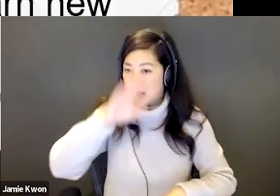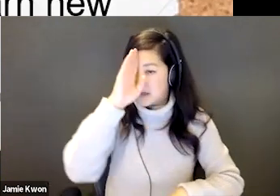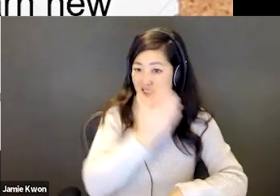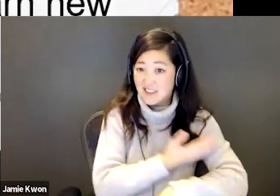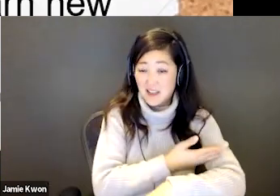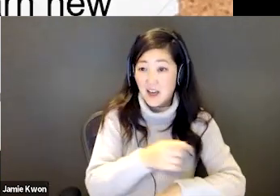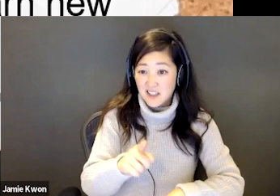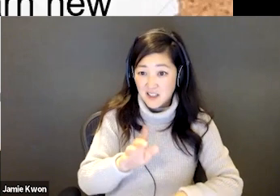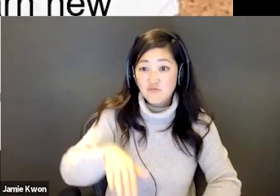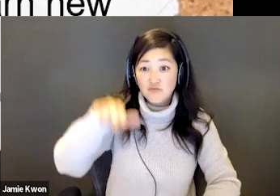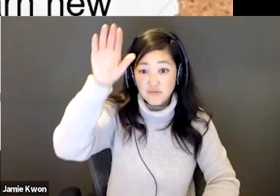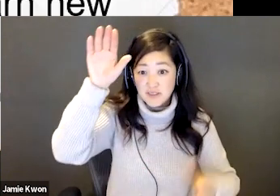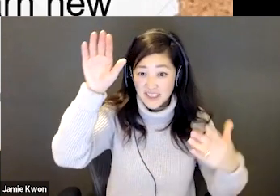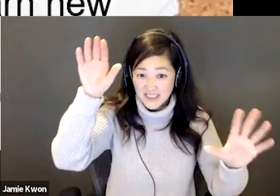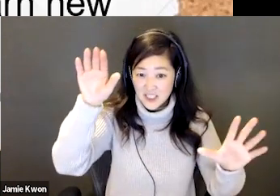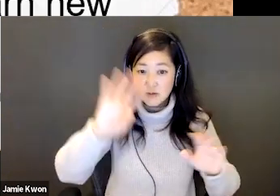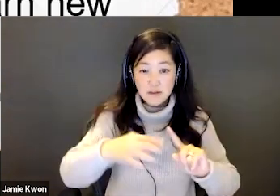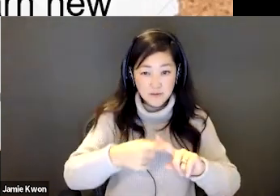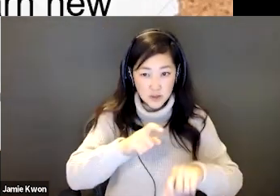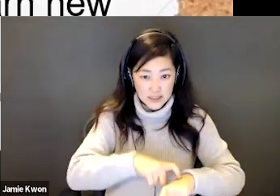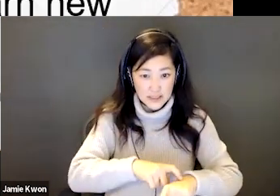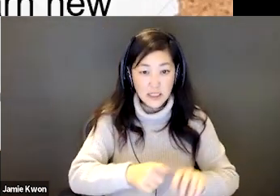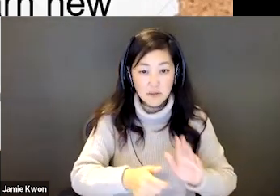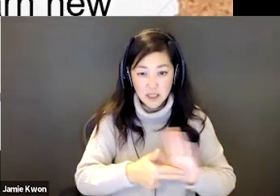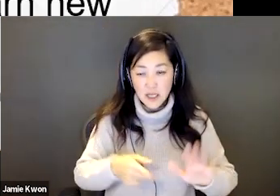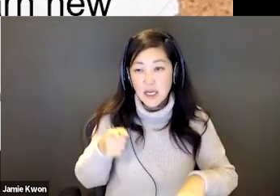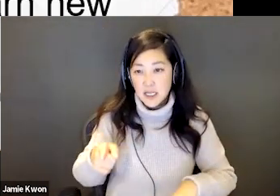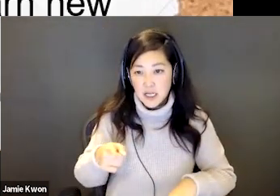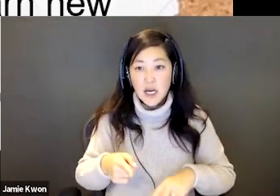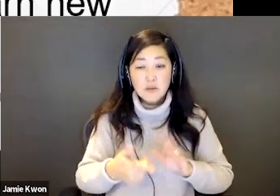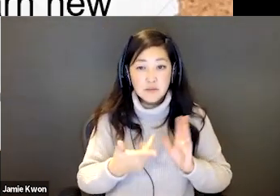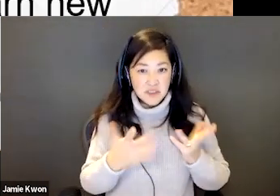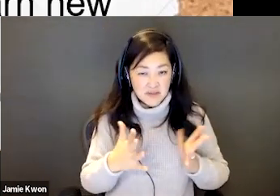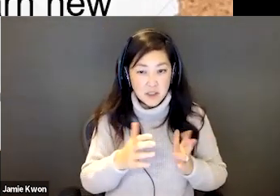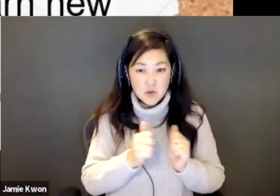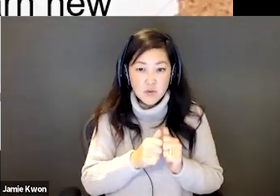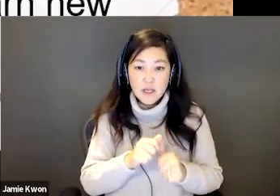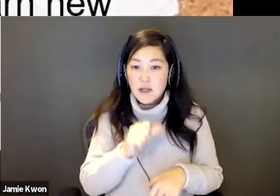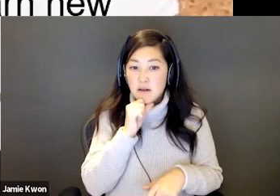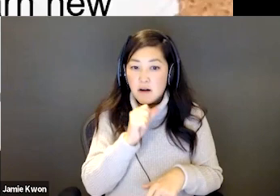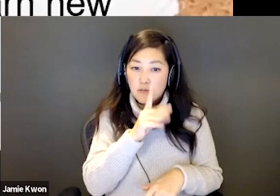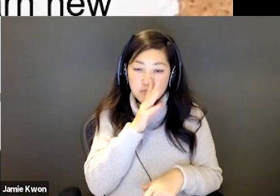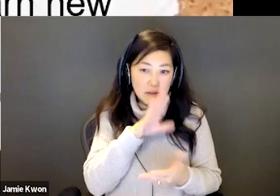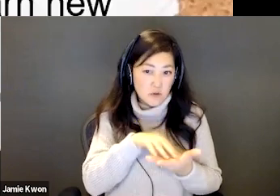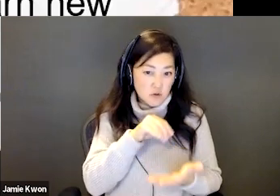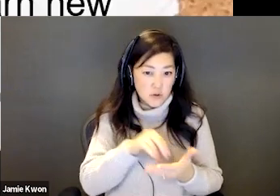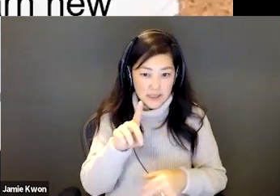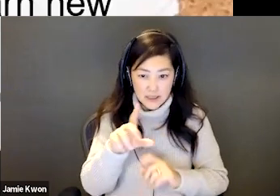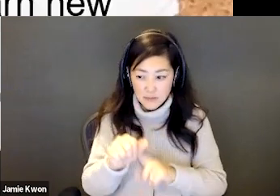assessment, and I was diagnosed with nonverbal learning disability. And the psychologist told me I